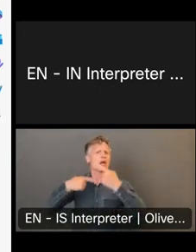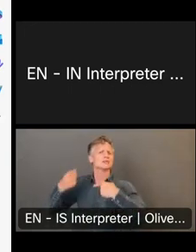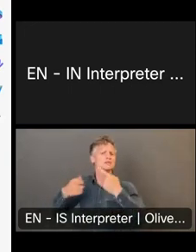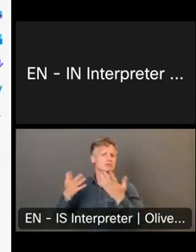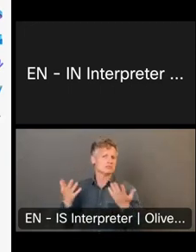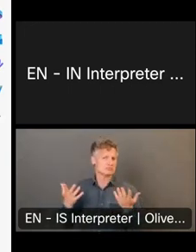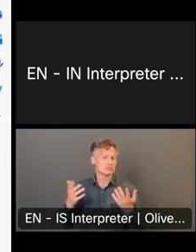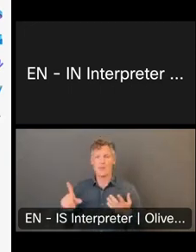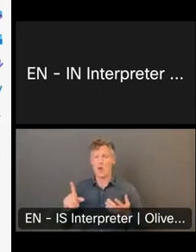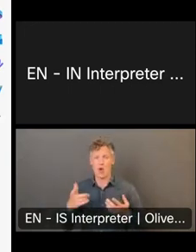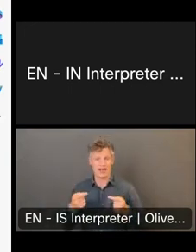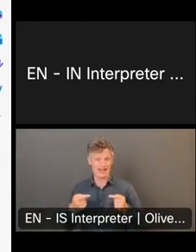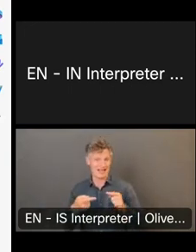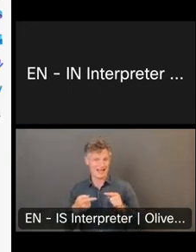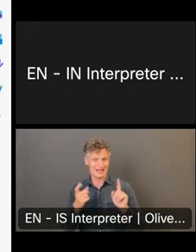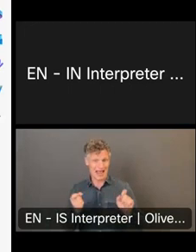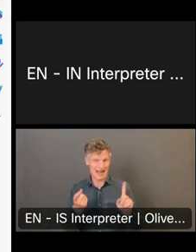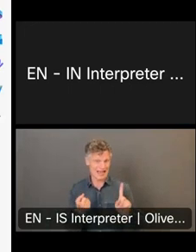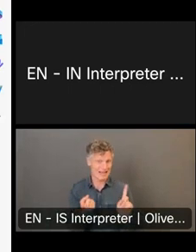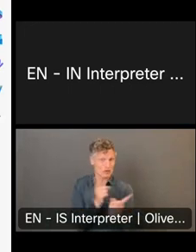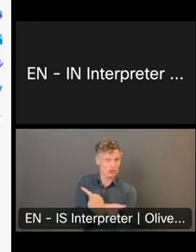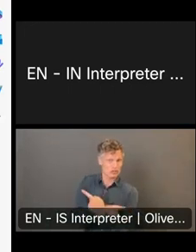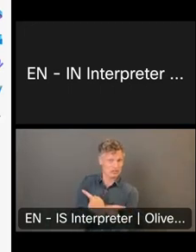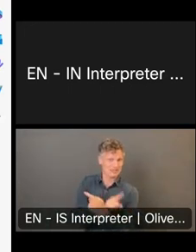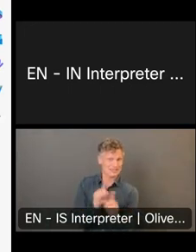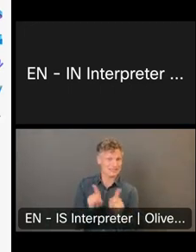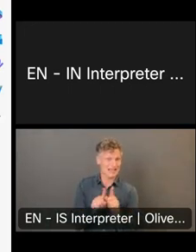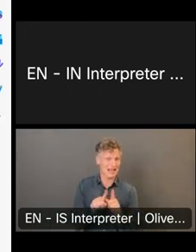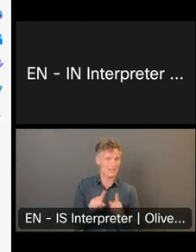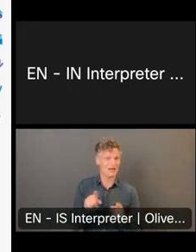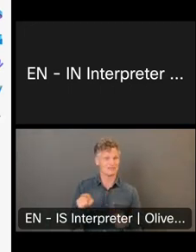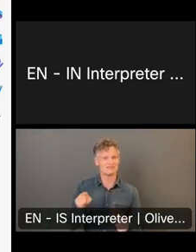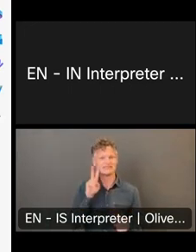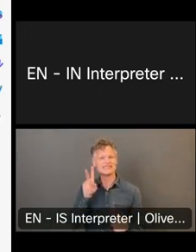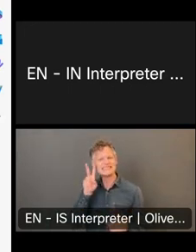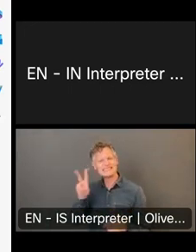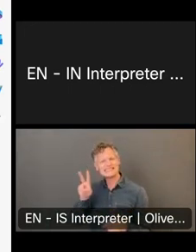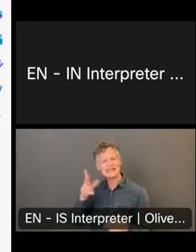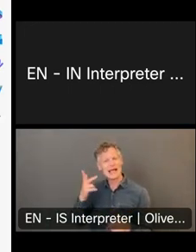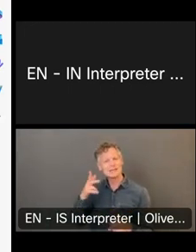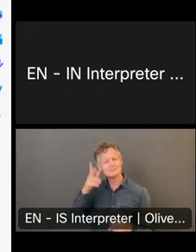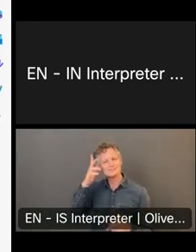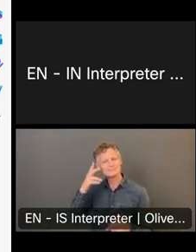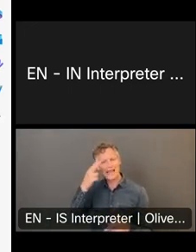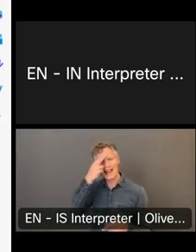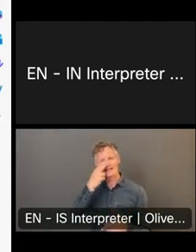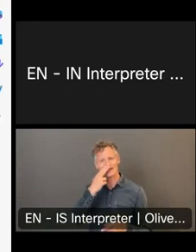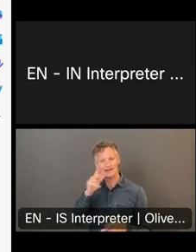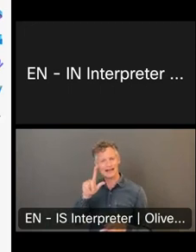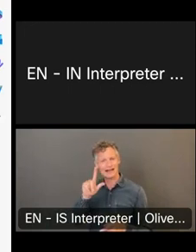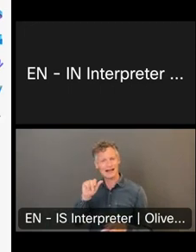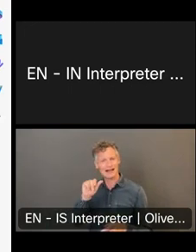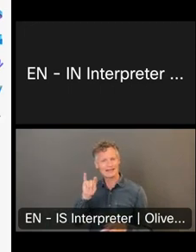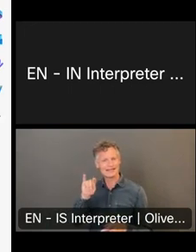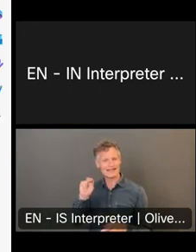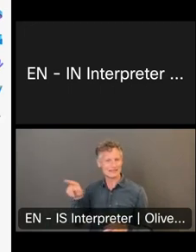verse, breus esse laboro, obscurus theo. I strive to be brief, I become obscure.